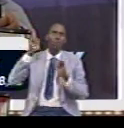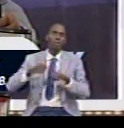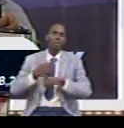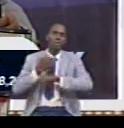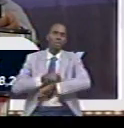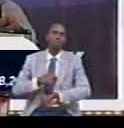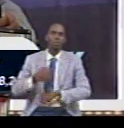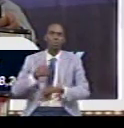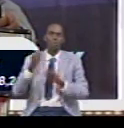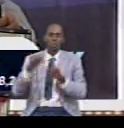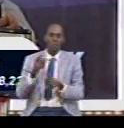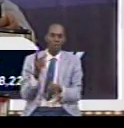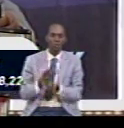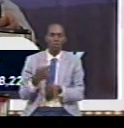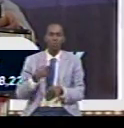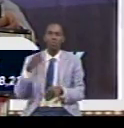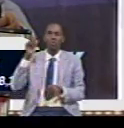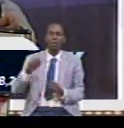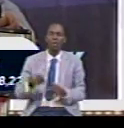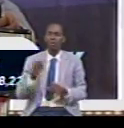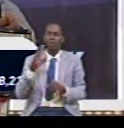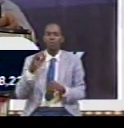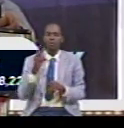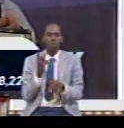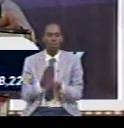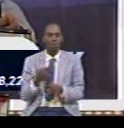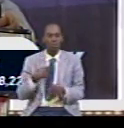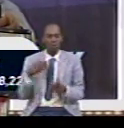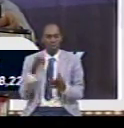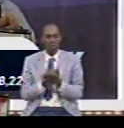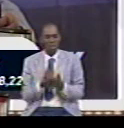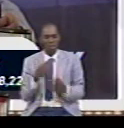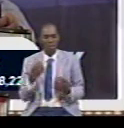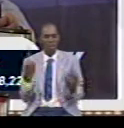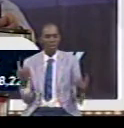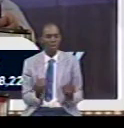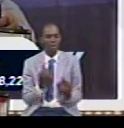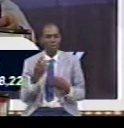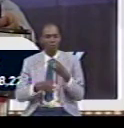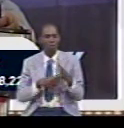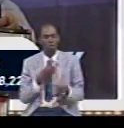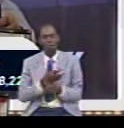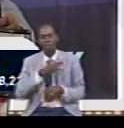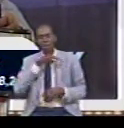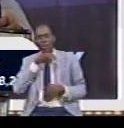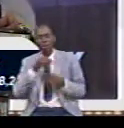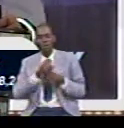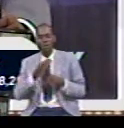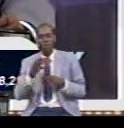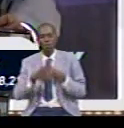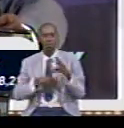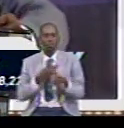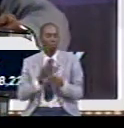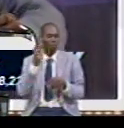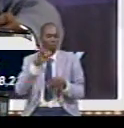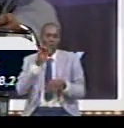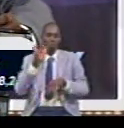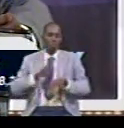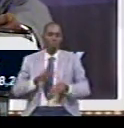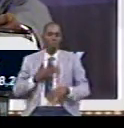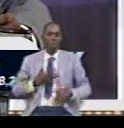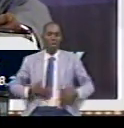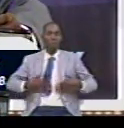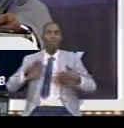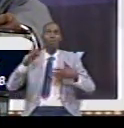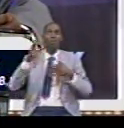me. I know you can so keep me that the sins of the world, defilement of the world, will not touch my life. And you keep me